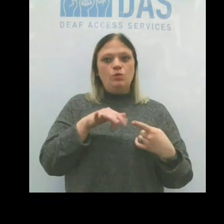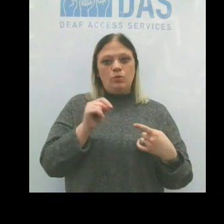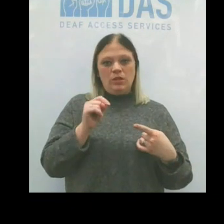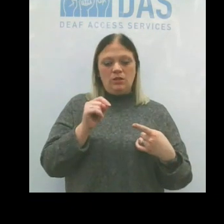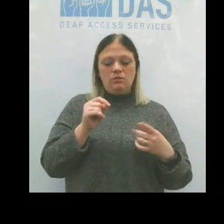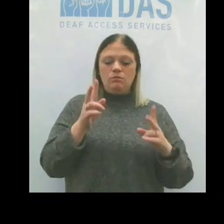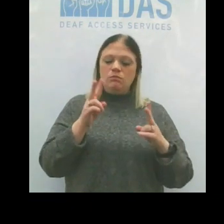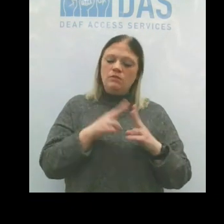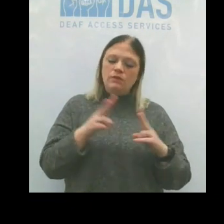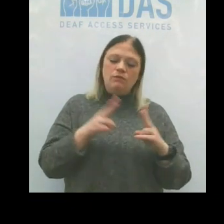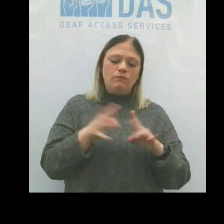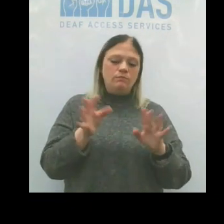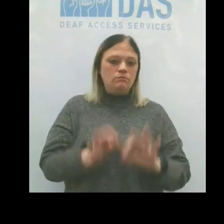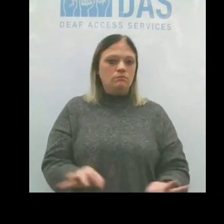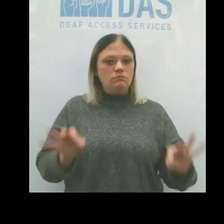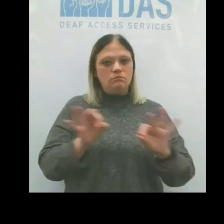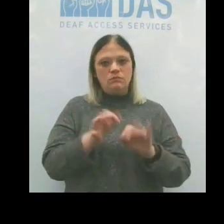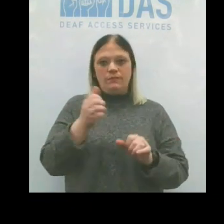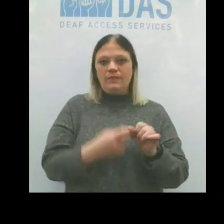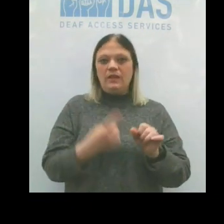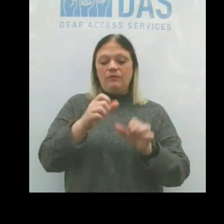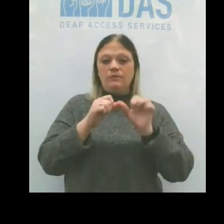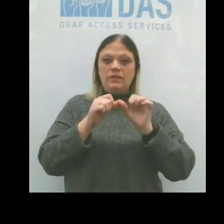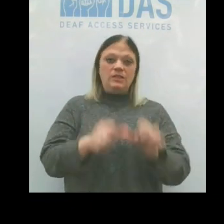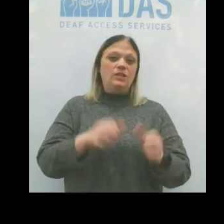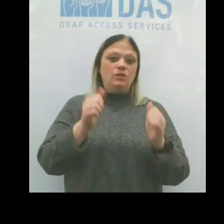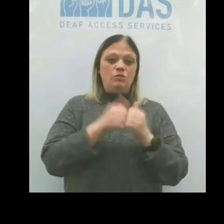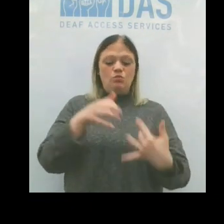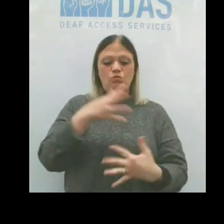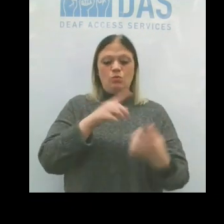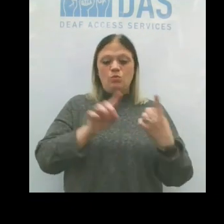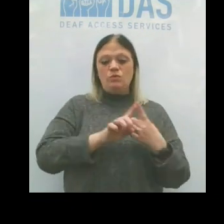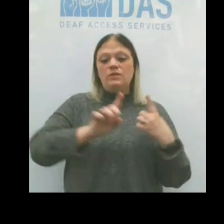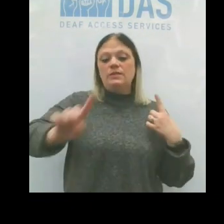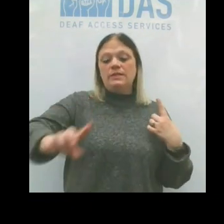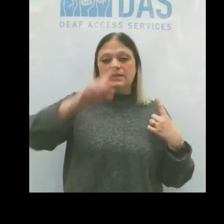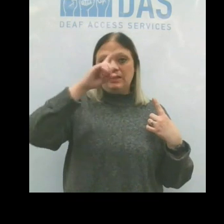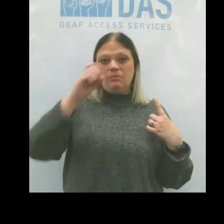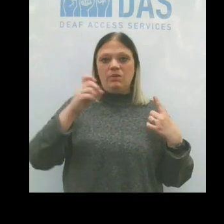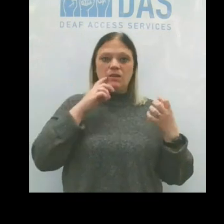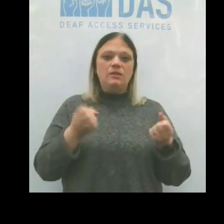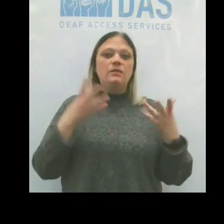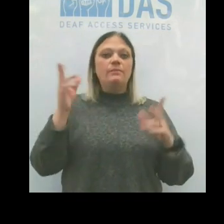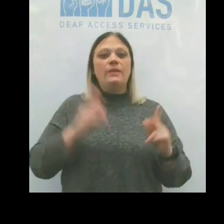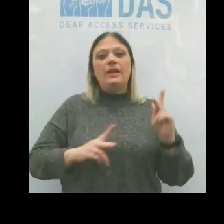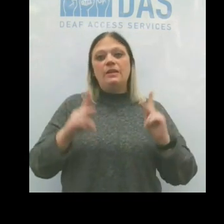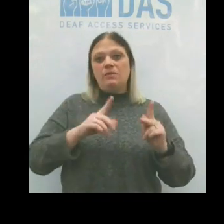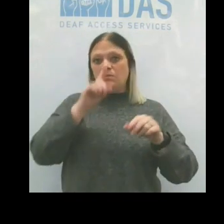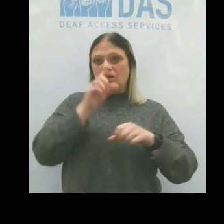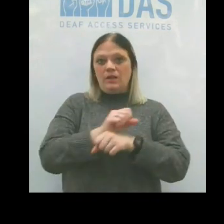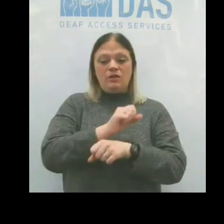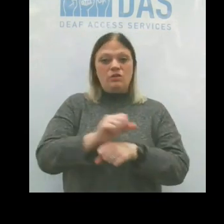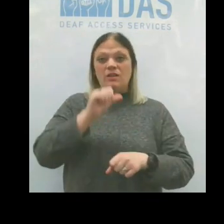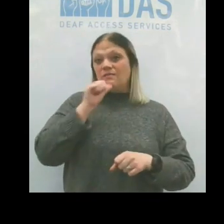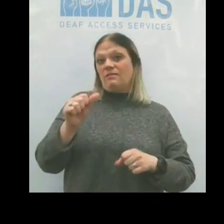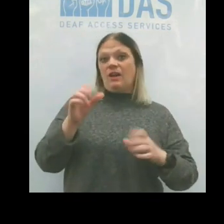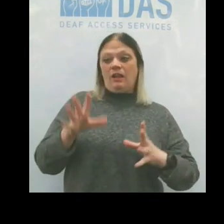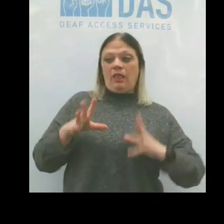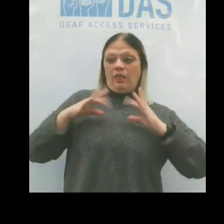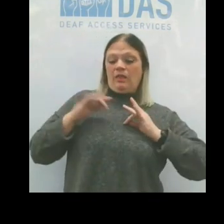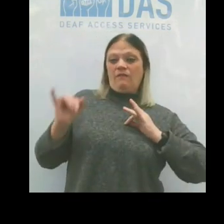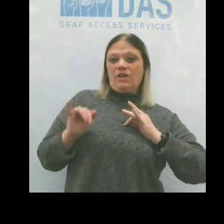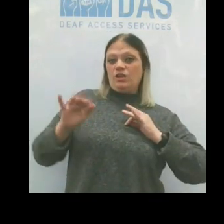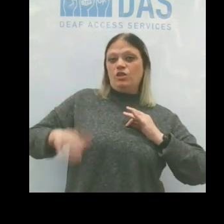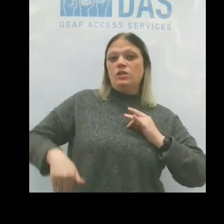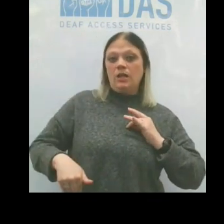really important that everybody continues with the social distancing, because a lot of people actually have not been infected, even though